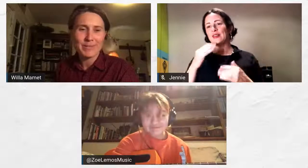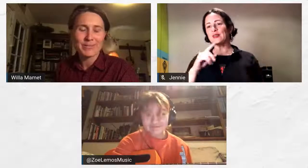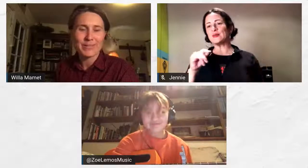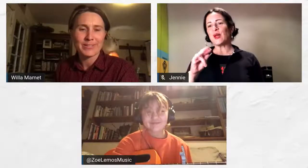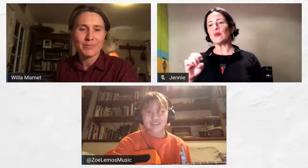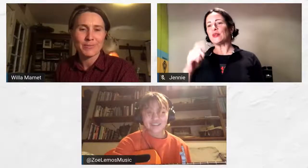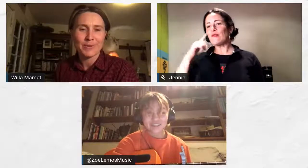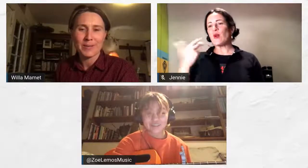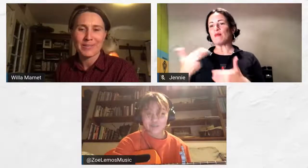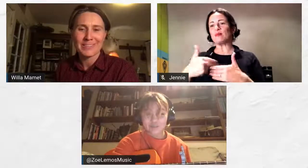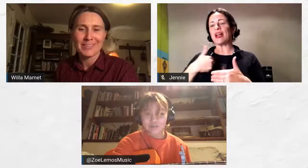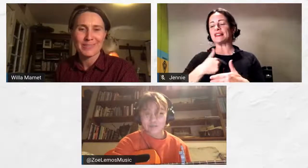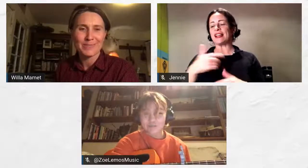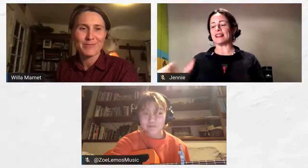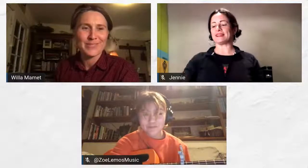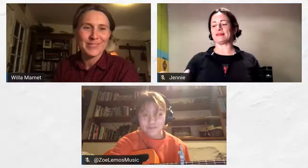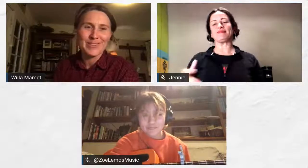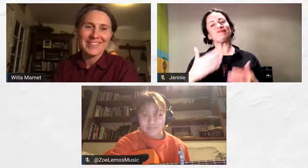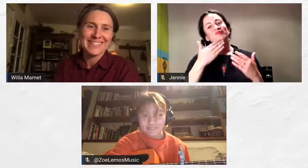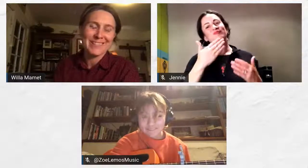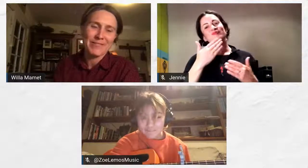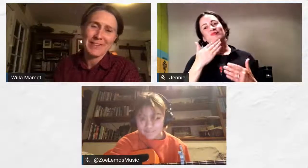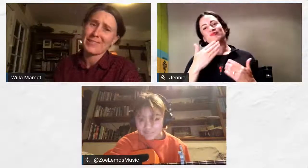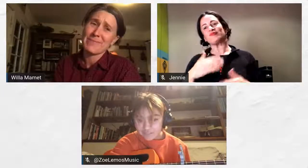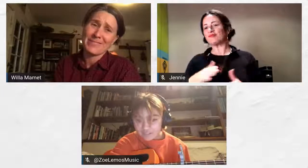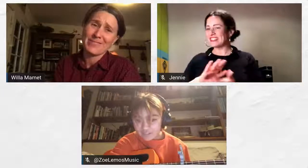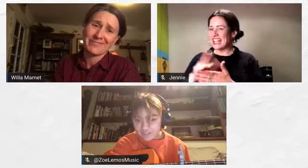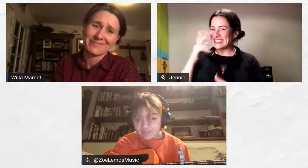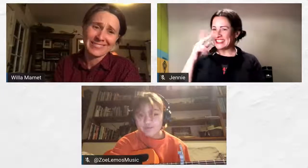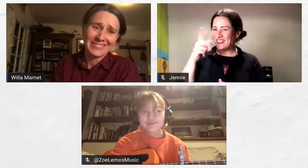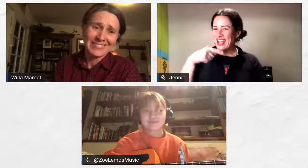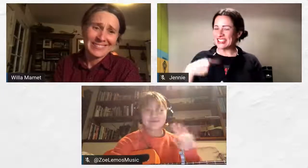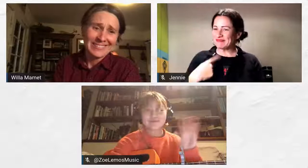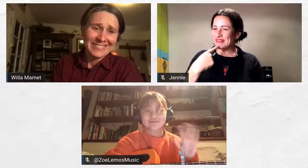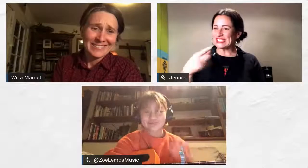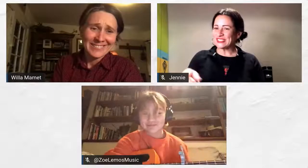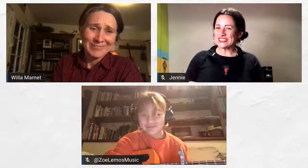for coming to us from Fundraiser. So nice to see your face. I miss you.